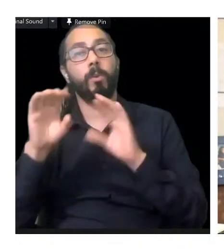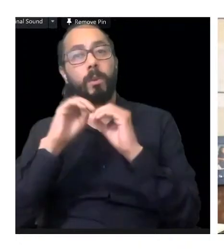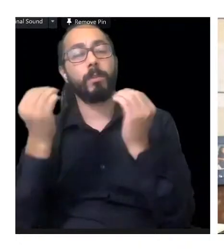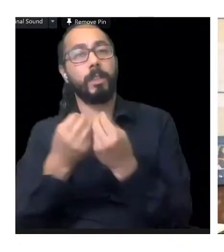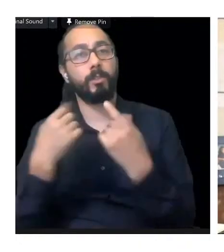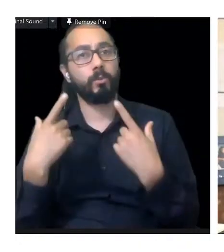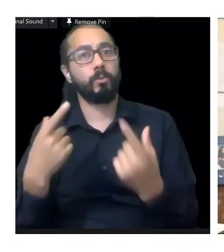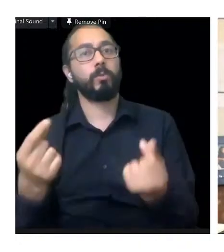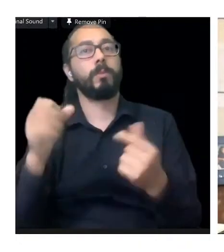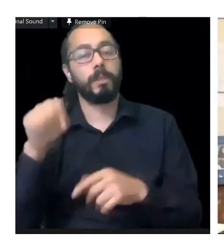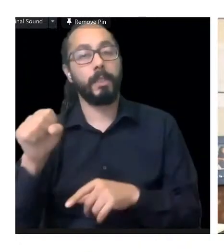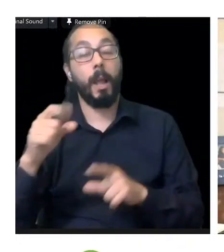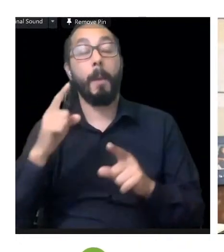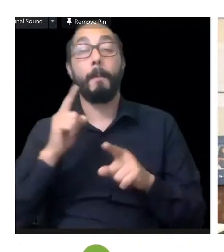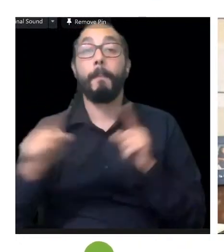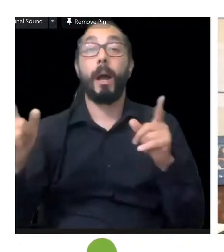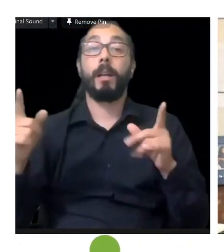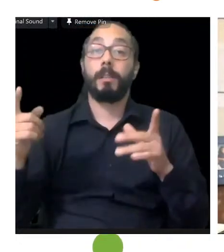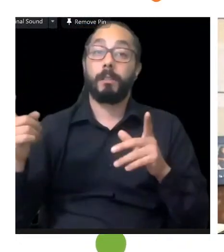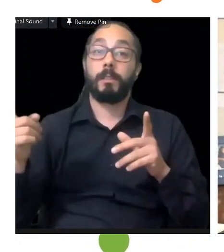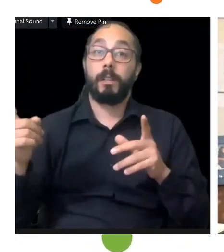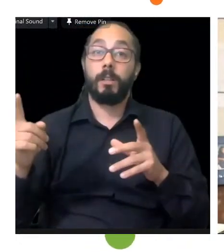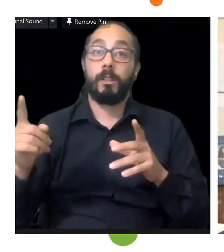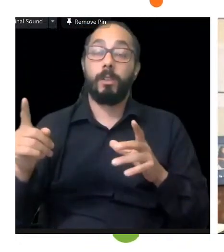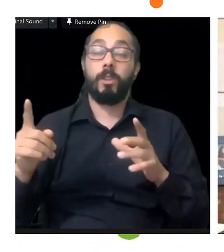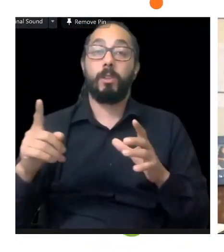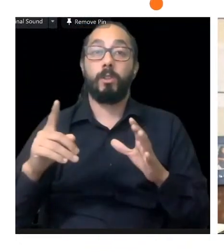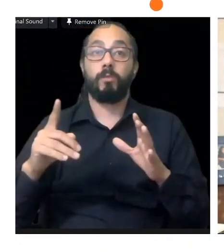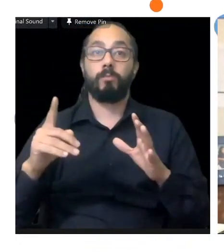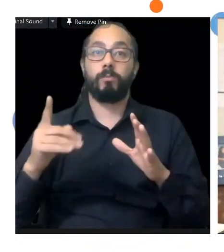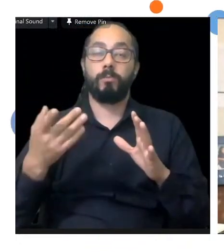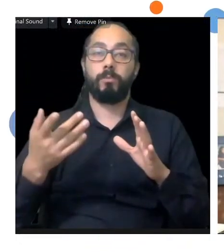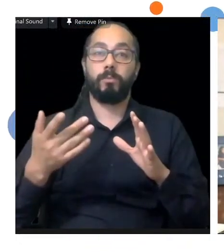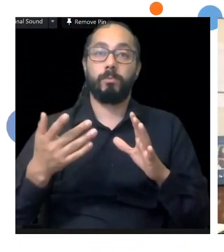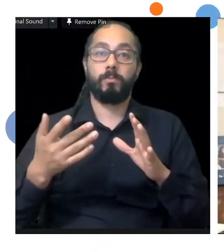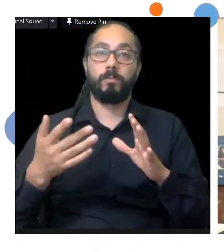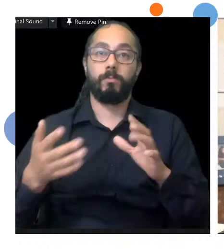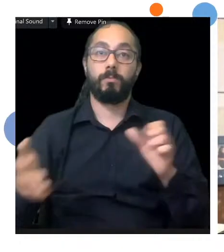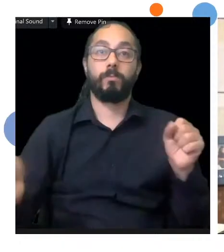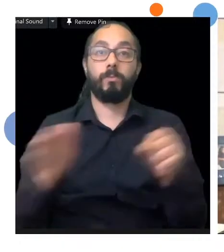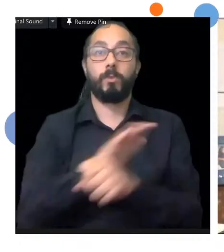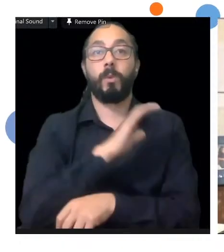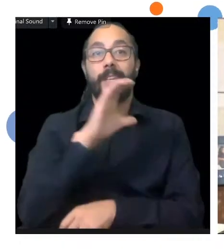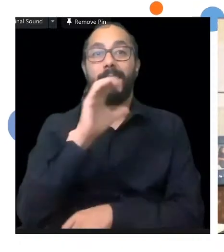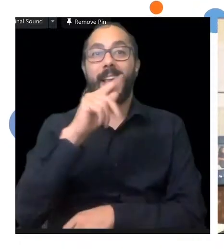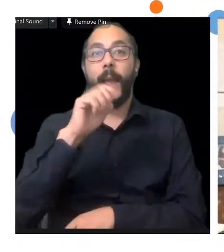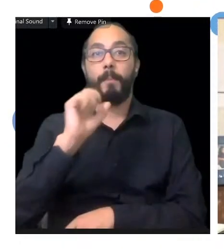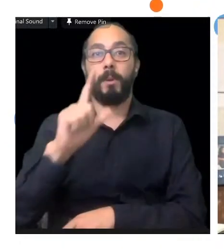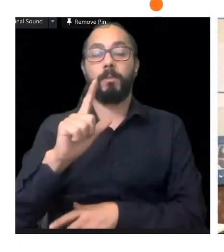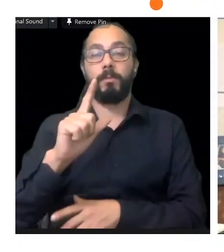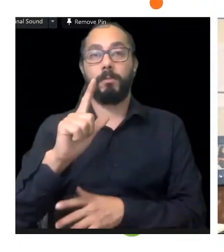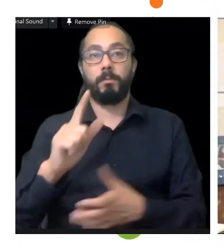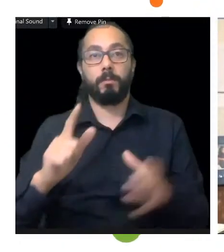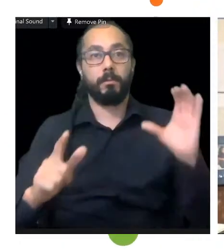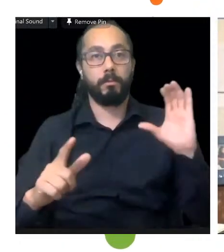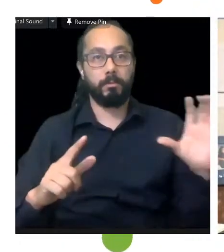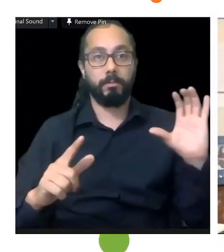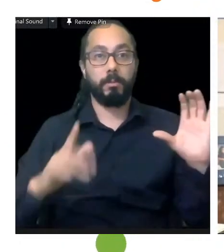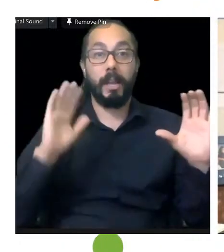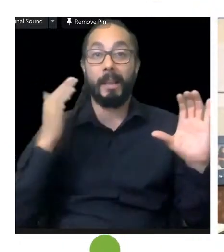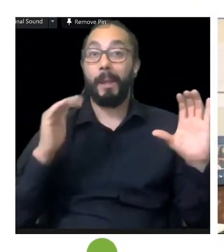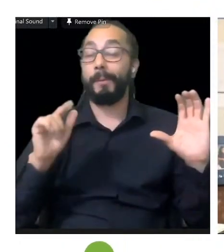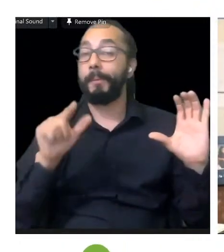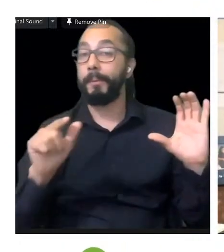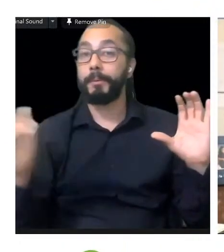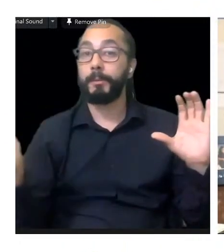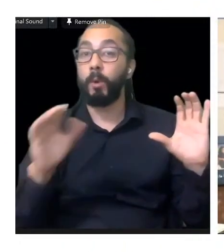total capital that's available if the government comes alongside us is substantially greater than if, you know, small organizations or community foundations put up their capital